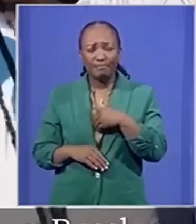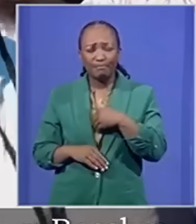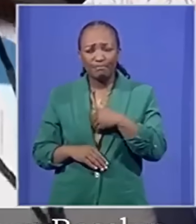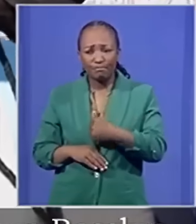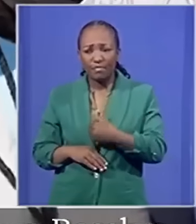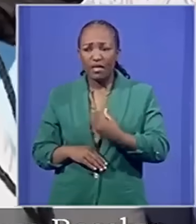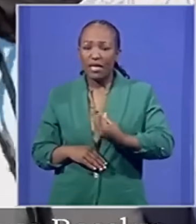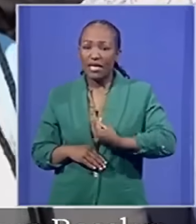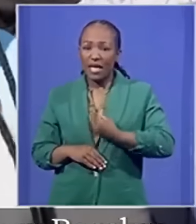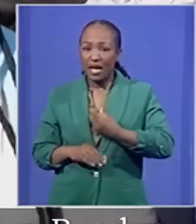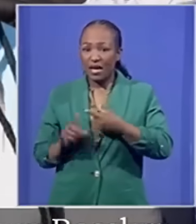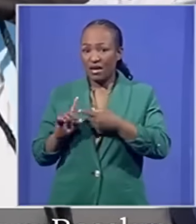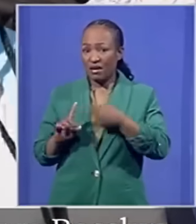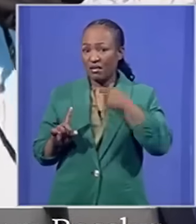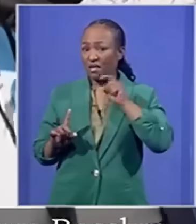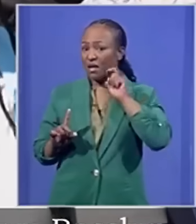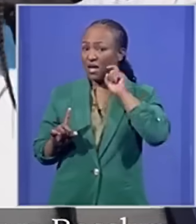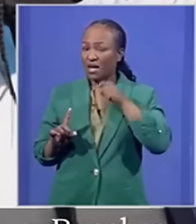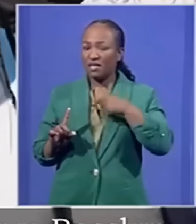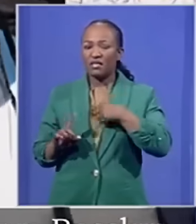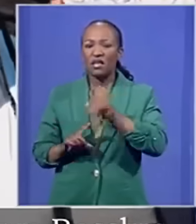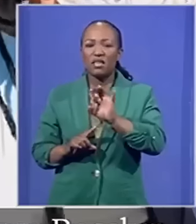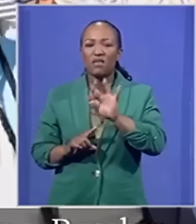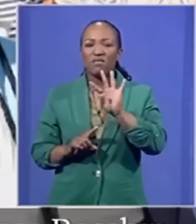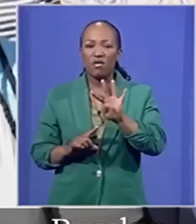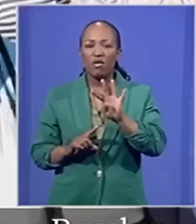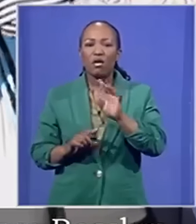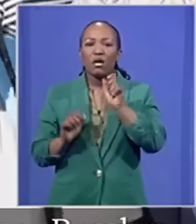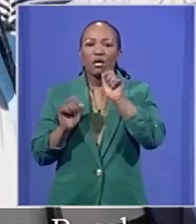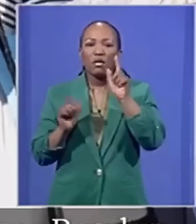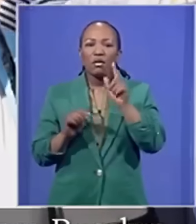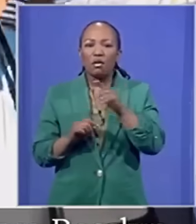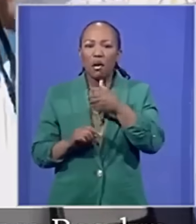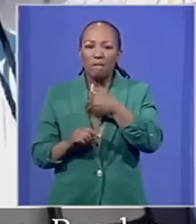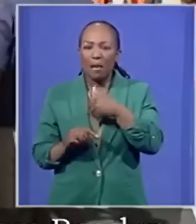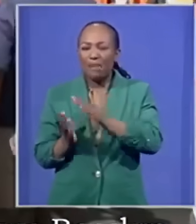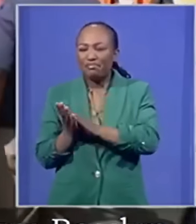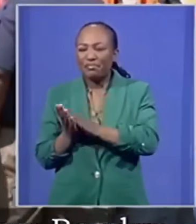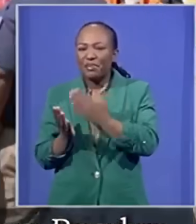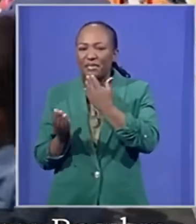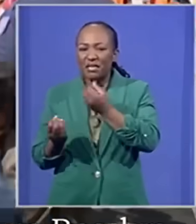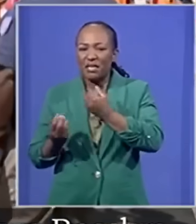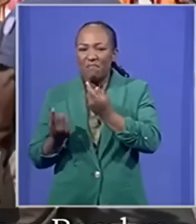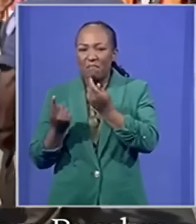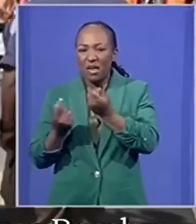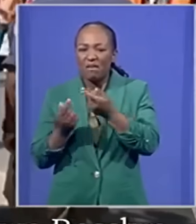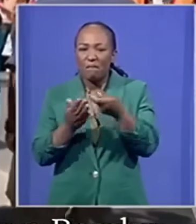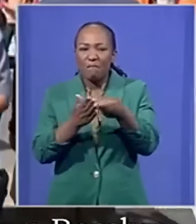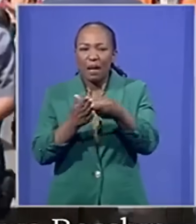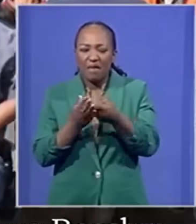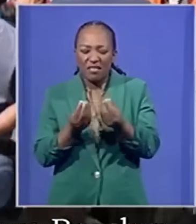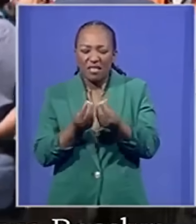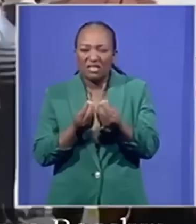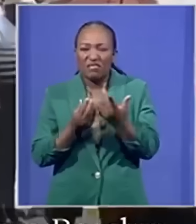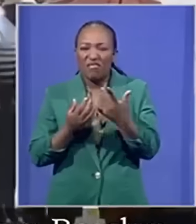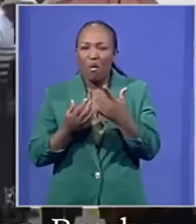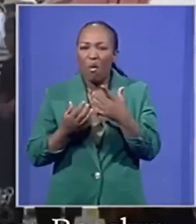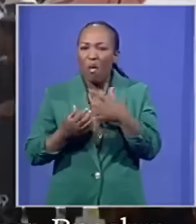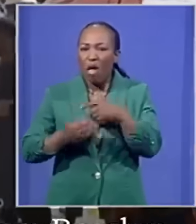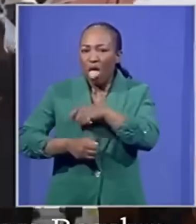wa 34 years ke tsoga go seng ke kopa mama gore kopa tšhelete ya dintho tsa o tlhapa. Botlhokatiro mo bašweng bo tsamaela go diperesente